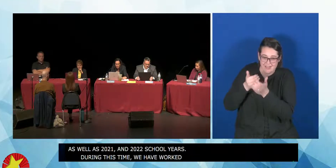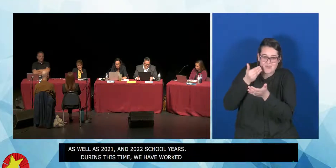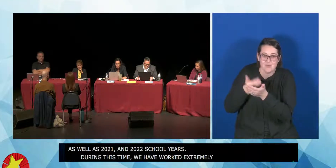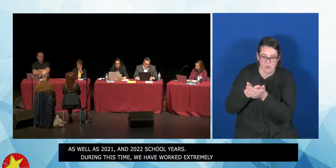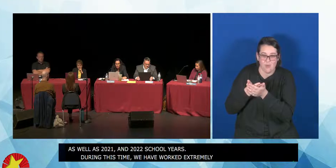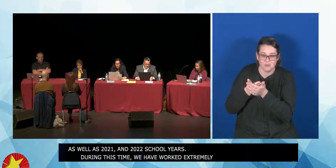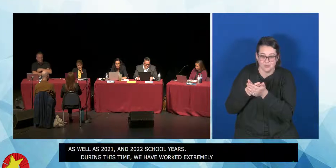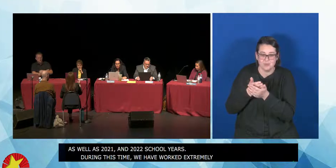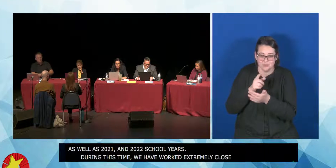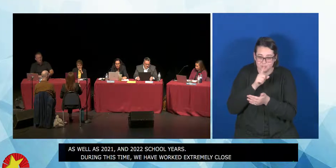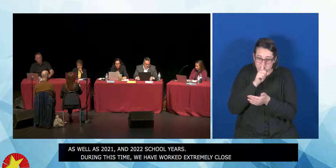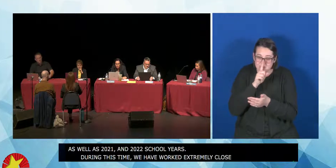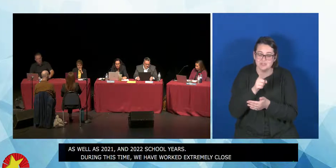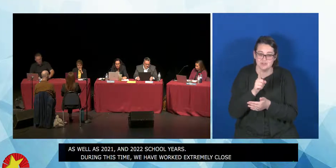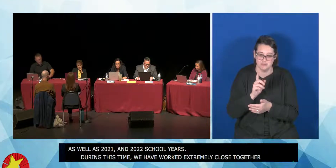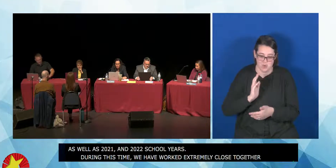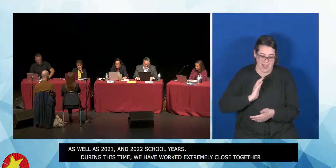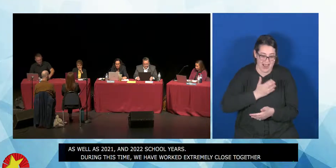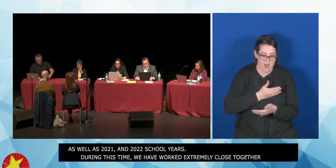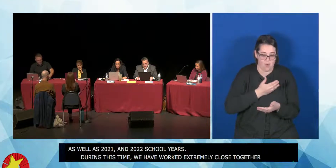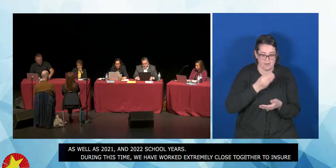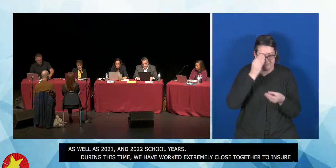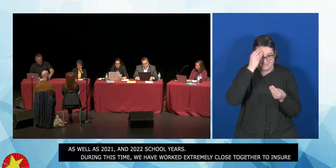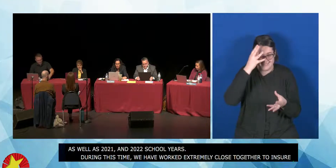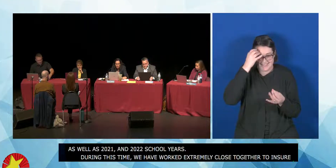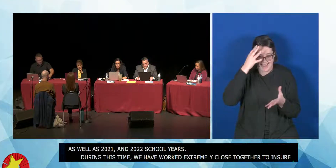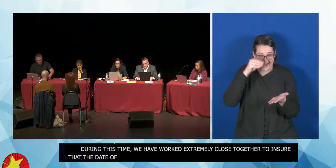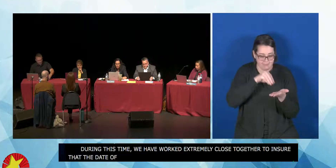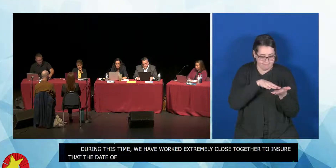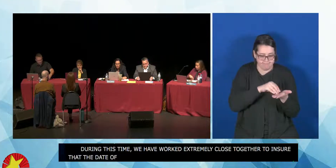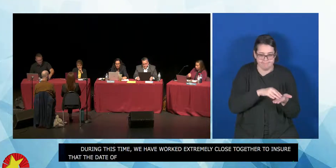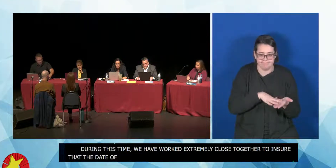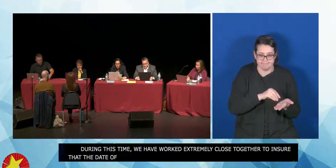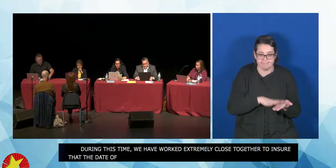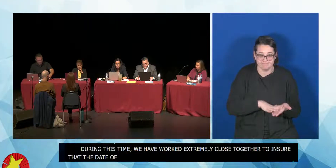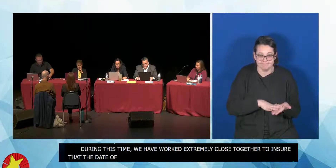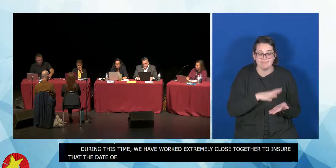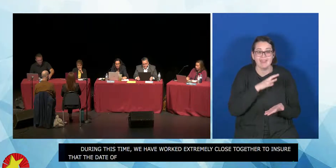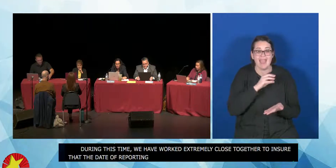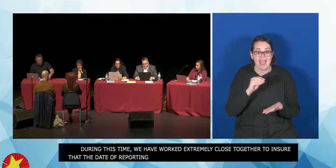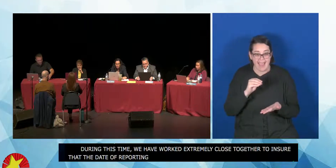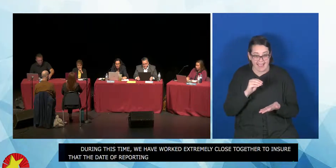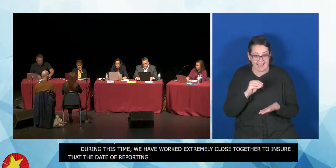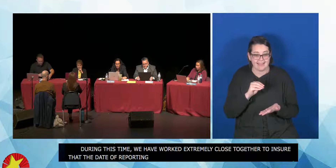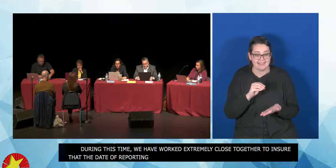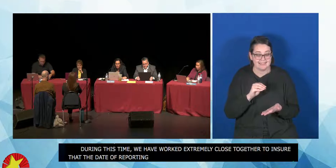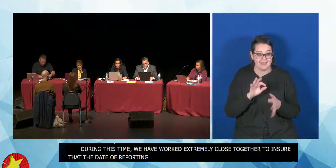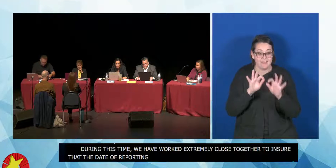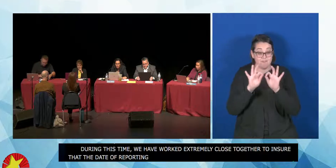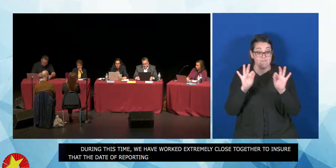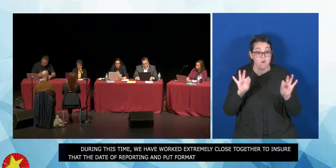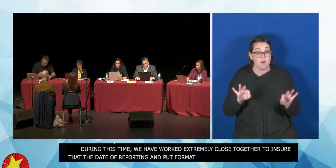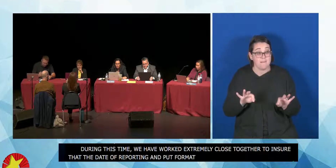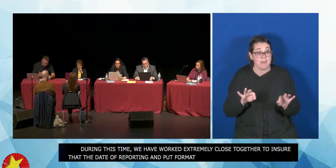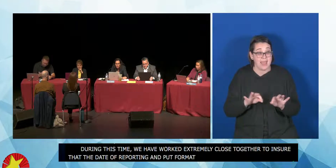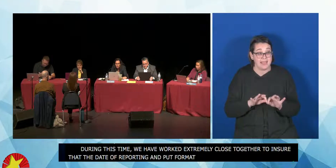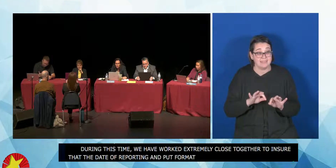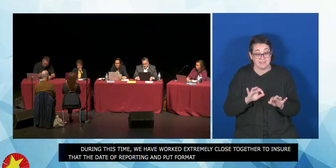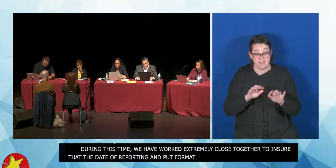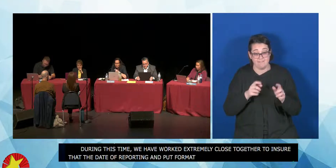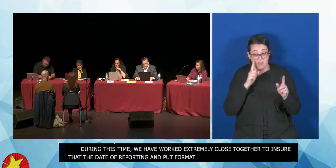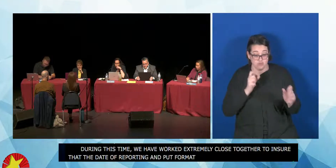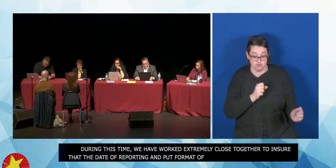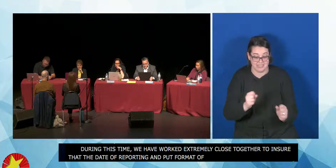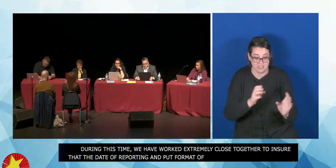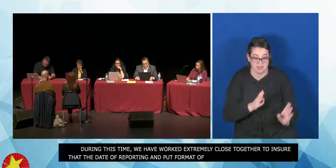to ensure that the data reported and the format for the strategic plan could seamlessly